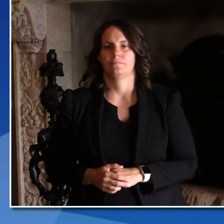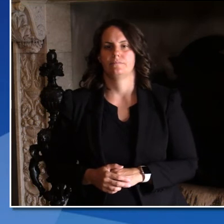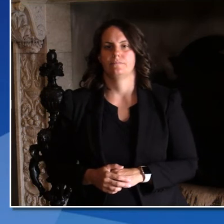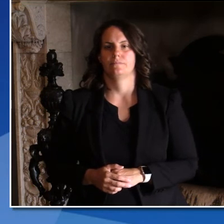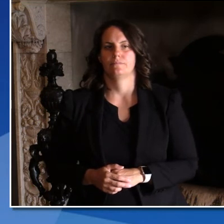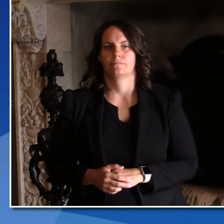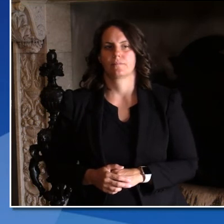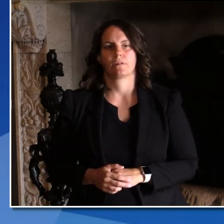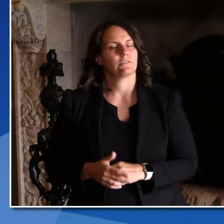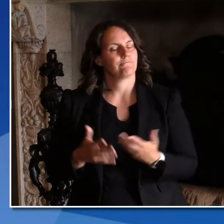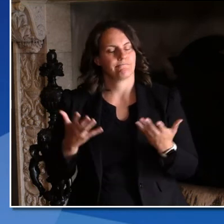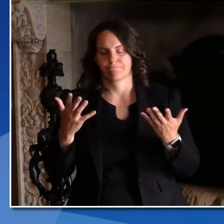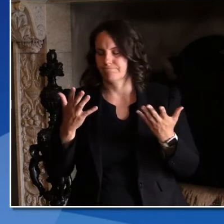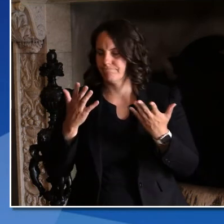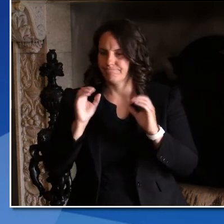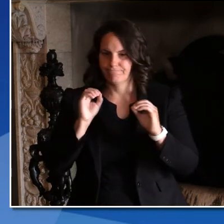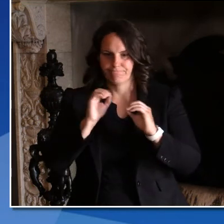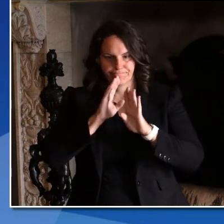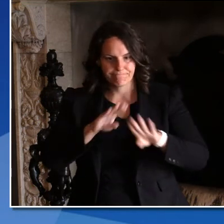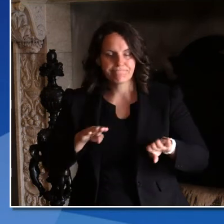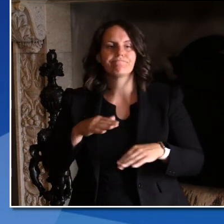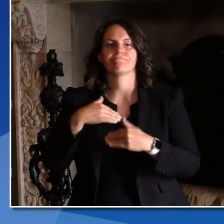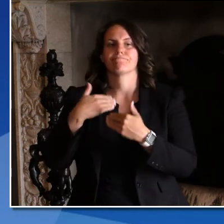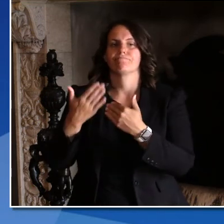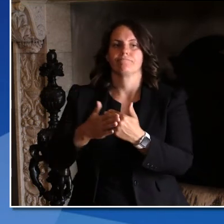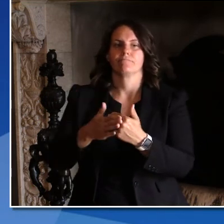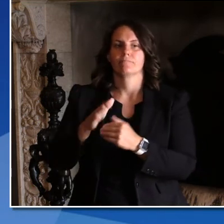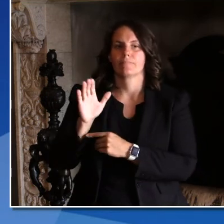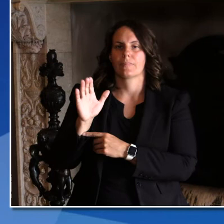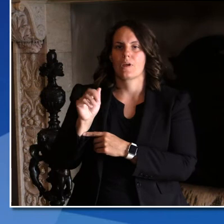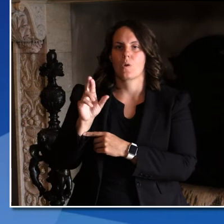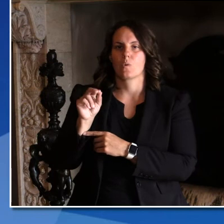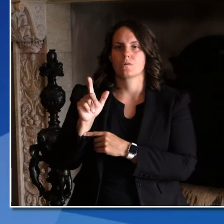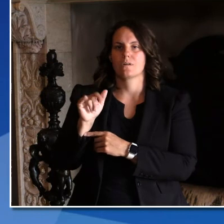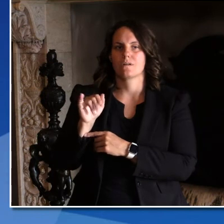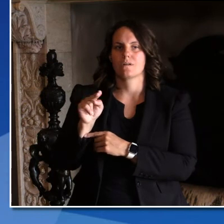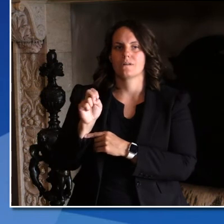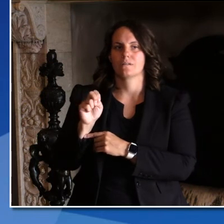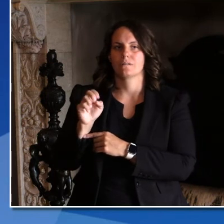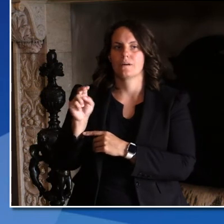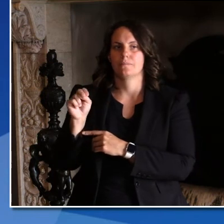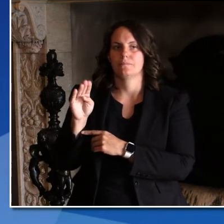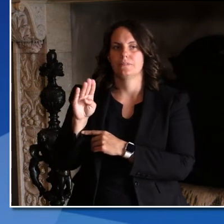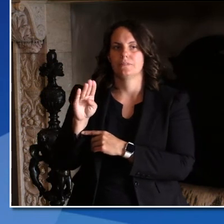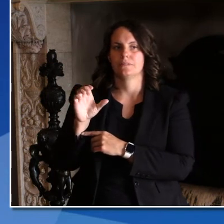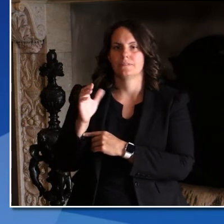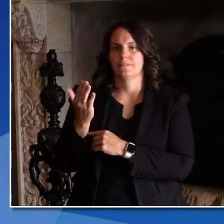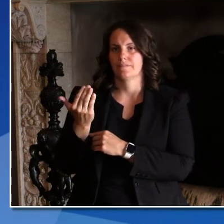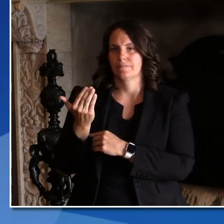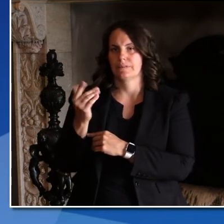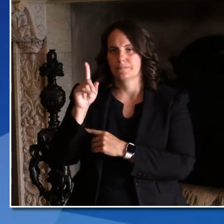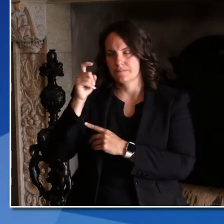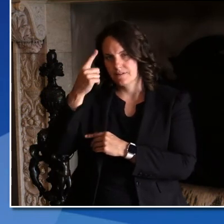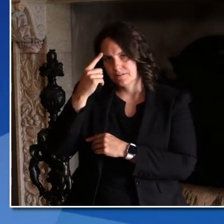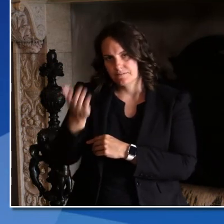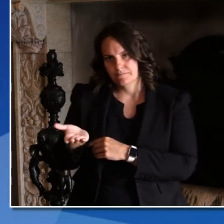Okay, we'll move on to Caroline Peterson from NBC 15 in Madison. Caroline?